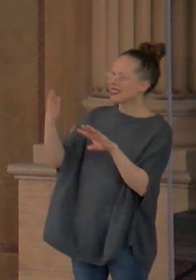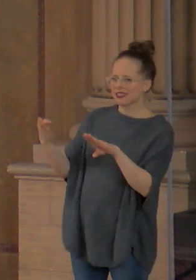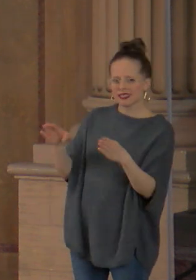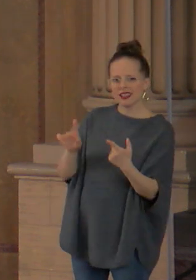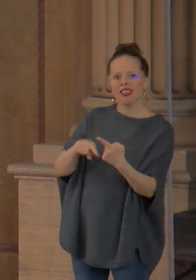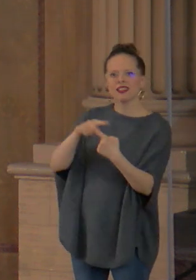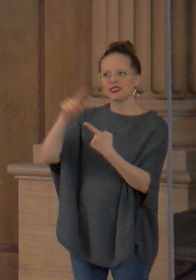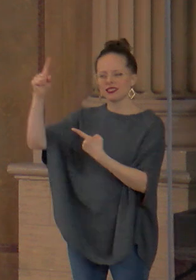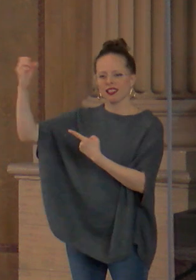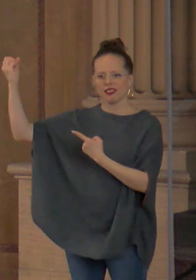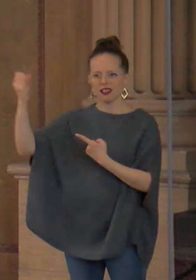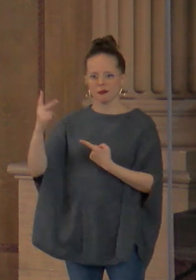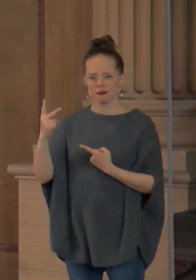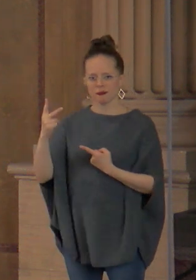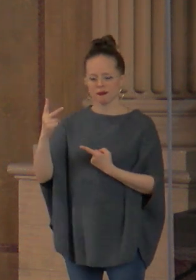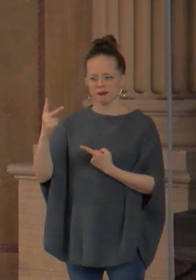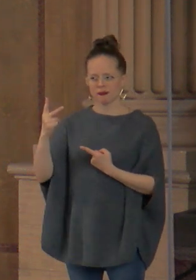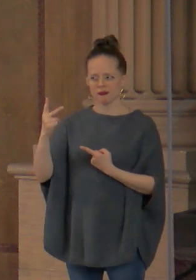comes.